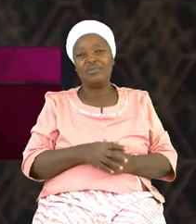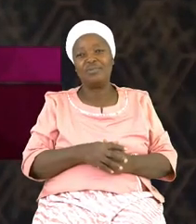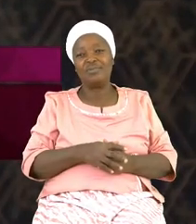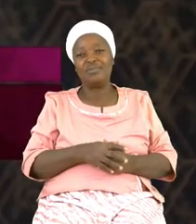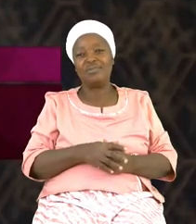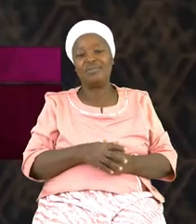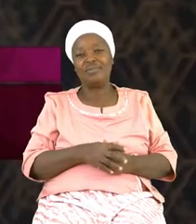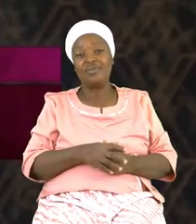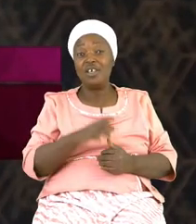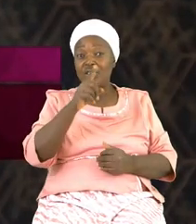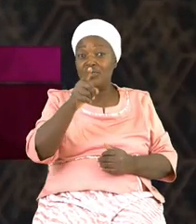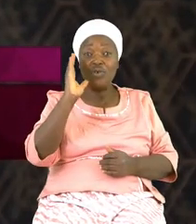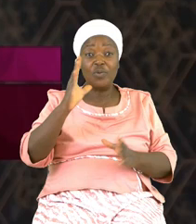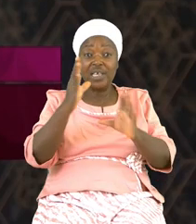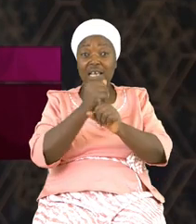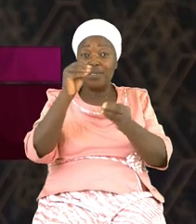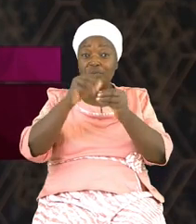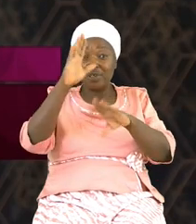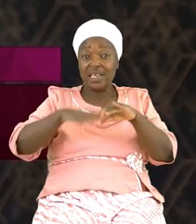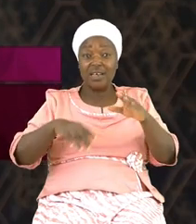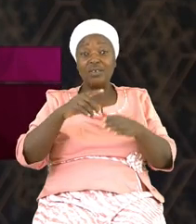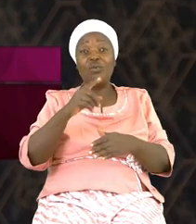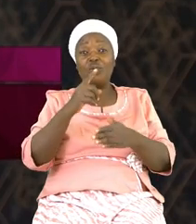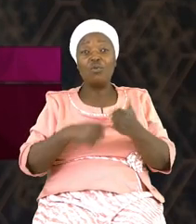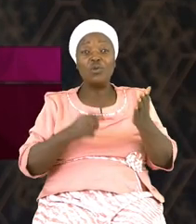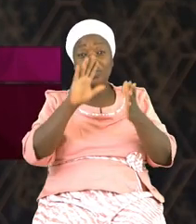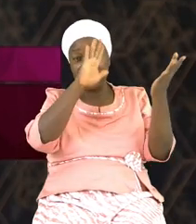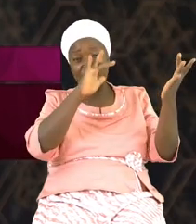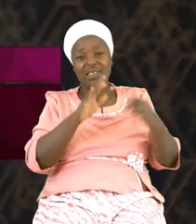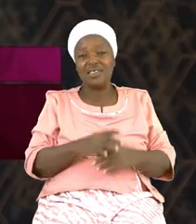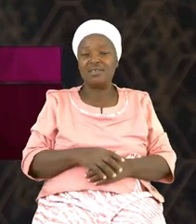You will get more than what you bargain.